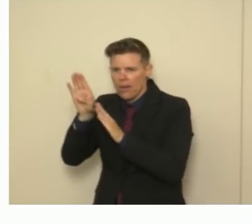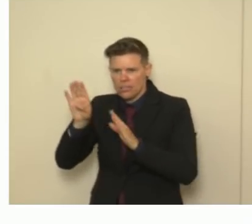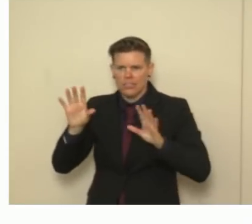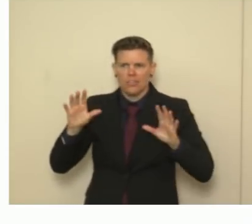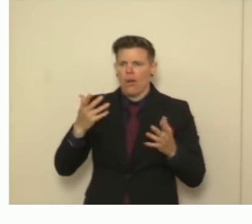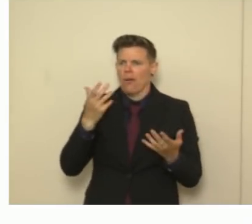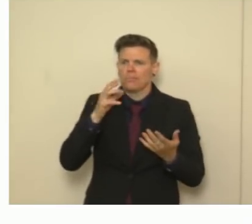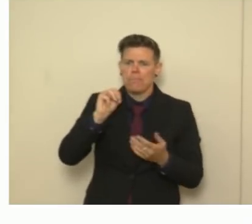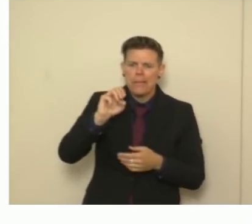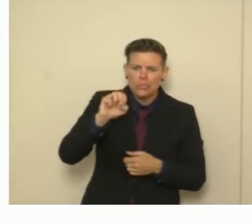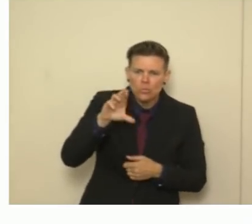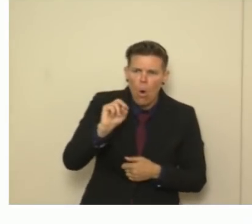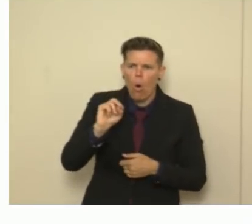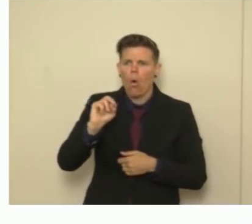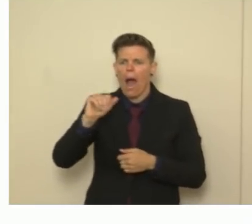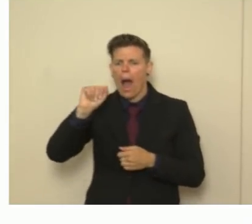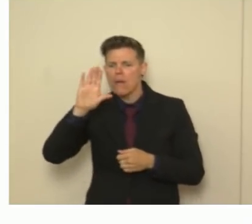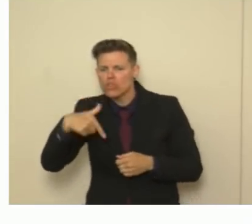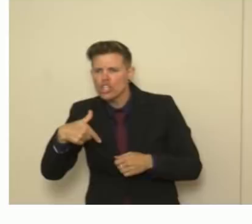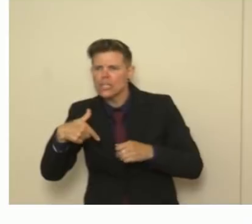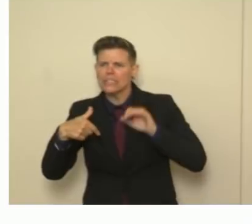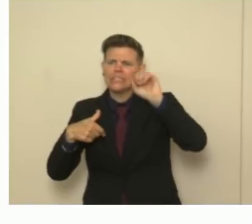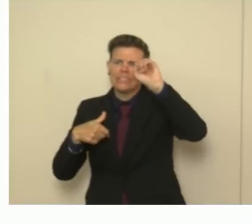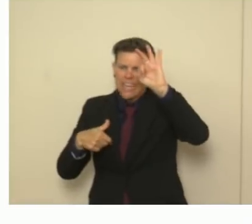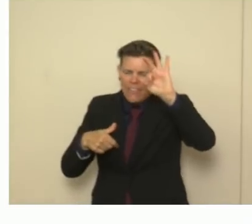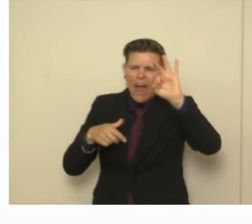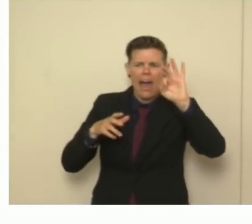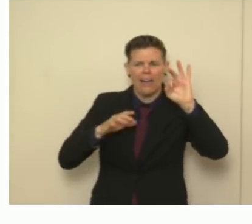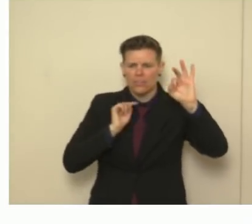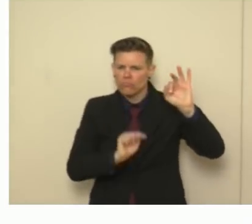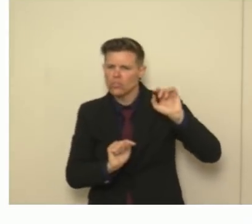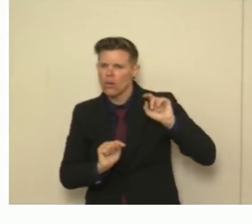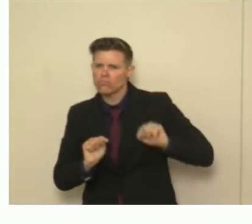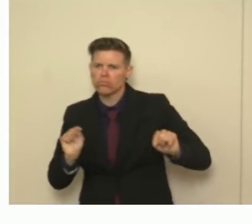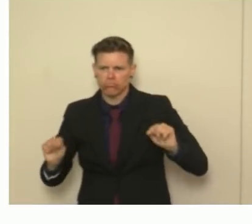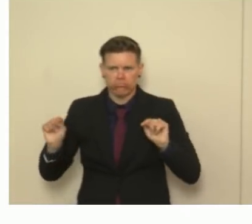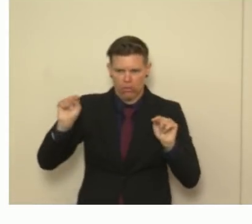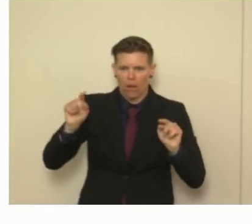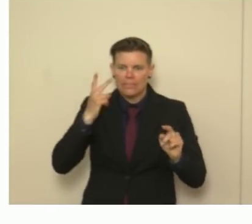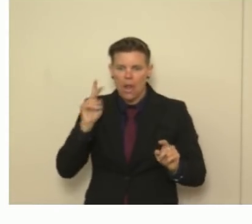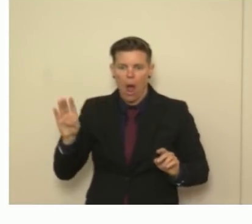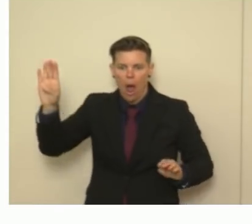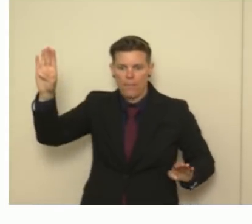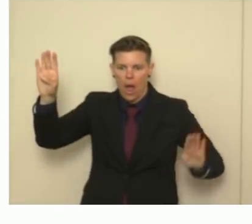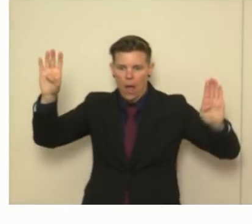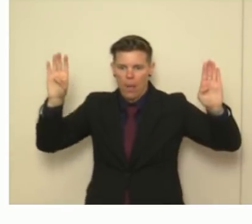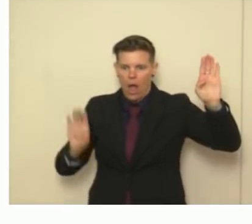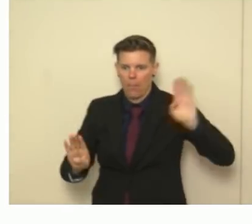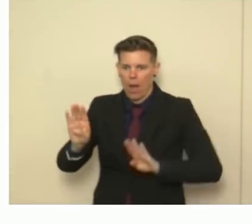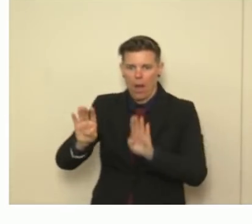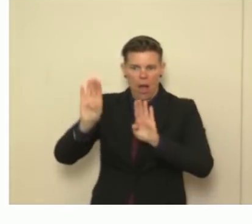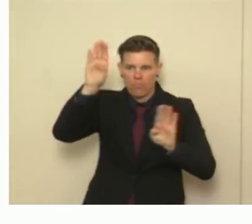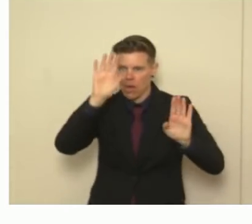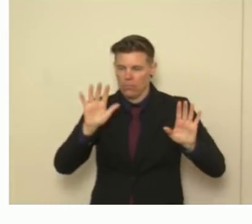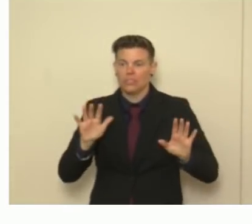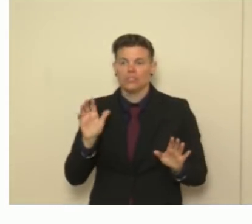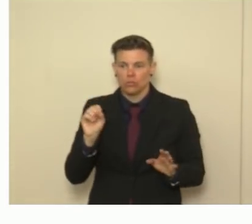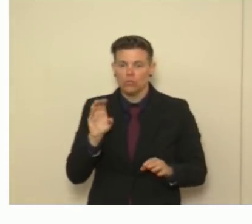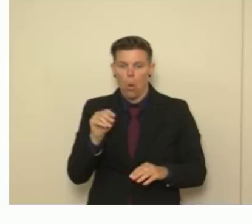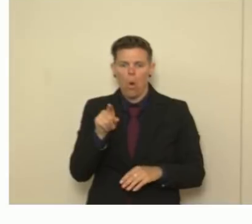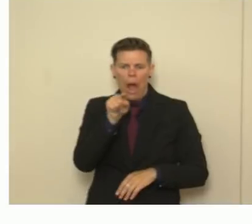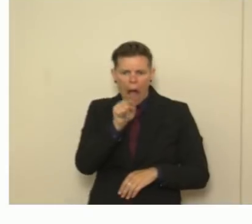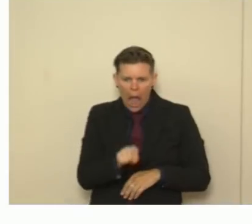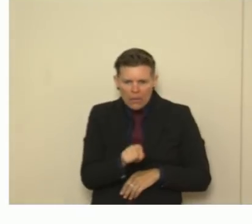and the central, all of them have this general upward trend. And even the two bottom lines that normally are just sort of flat and